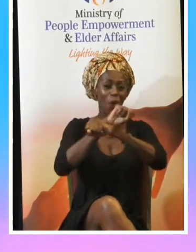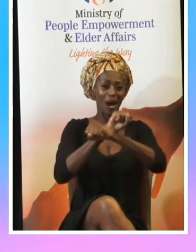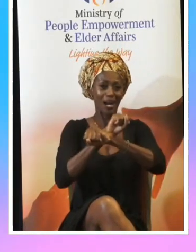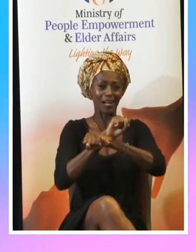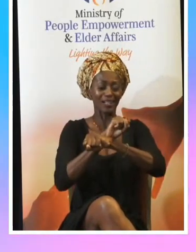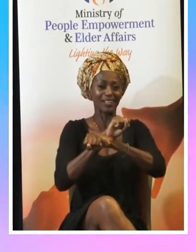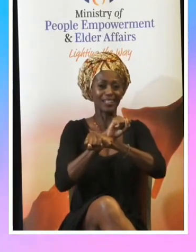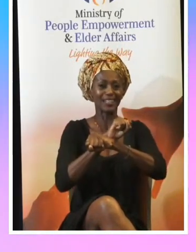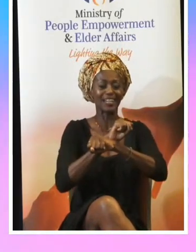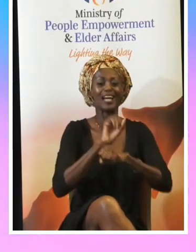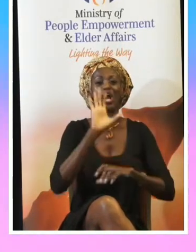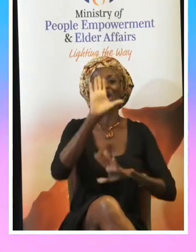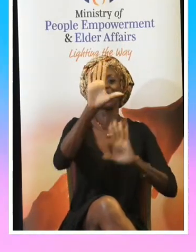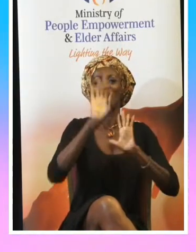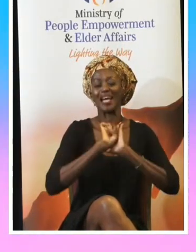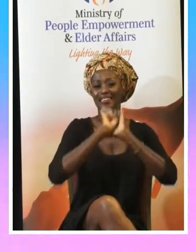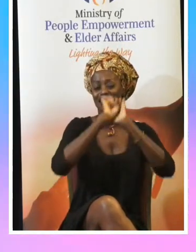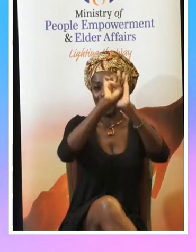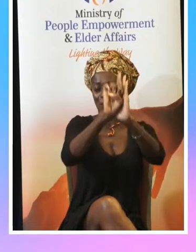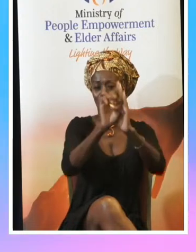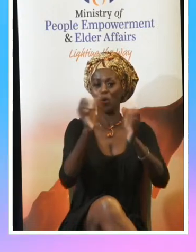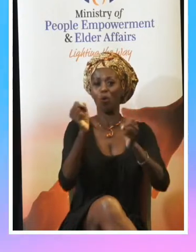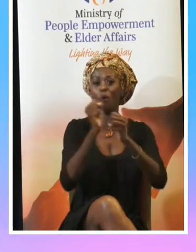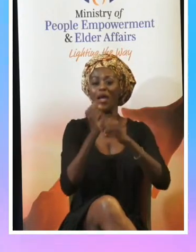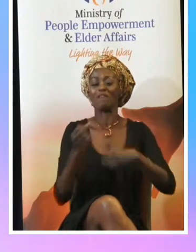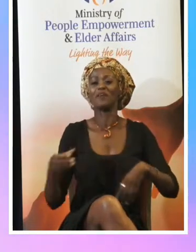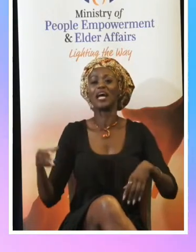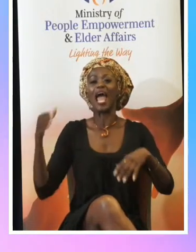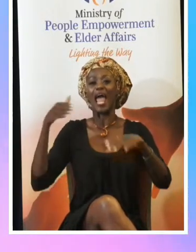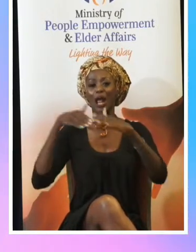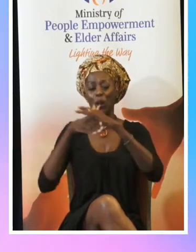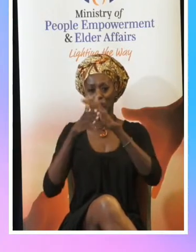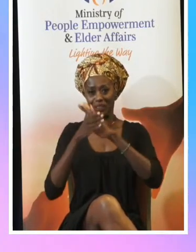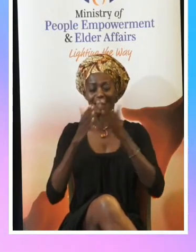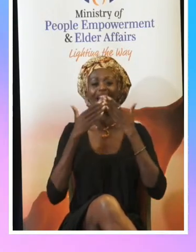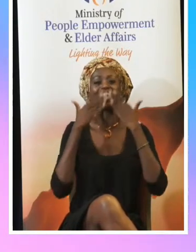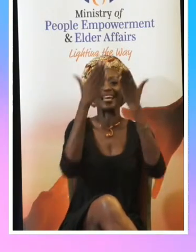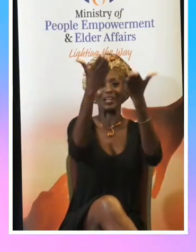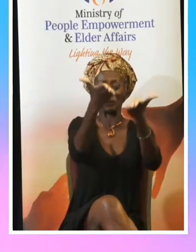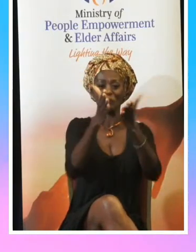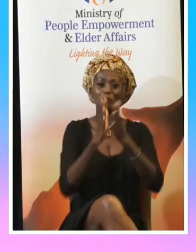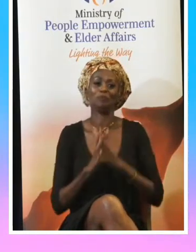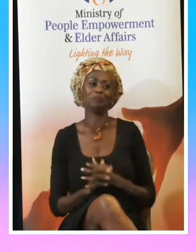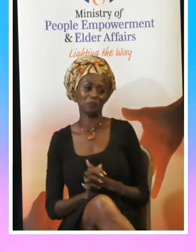for your example to me specifically. So thank you.